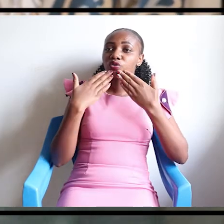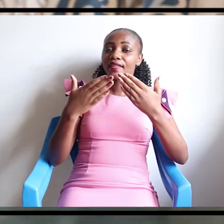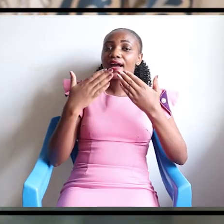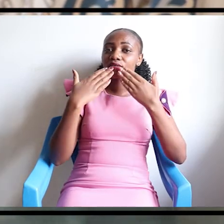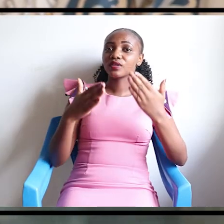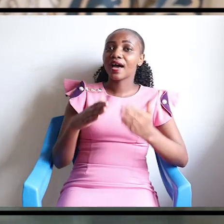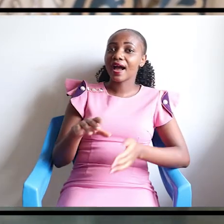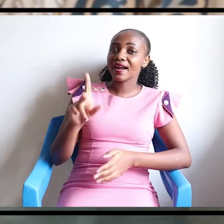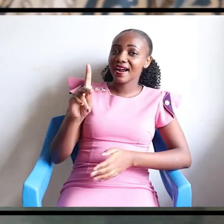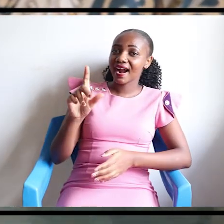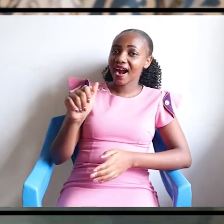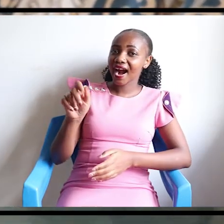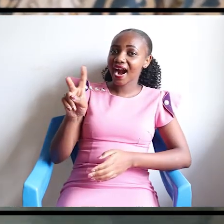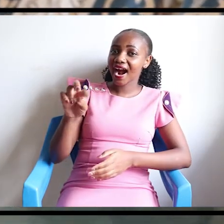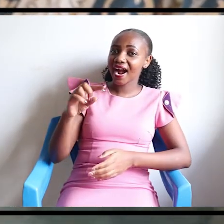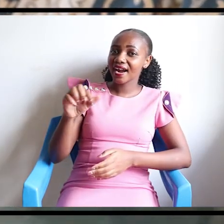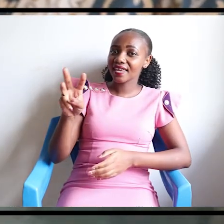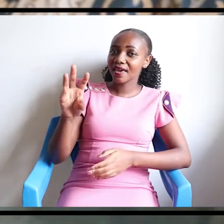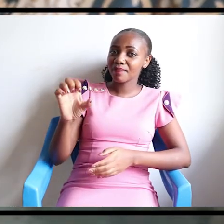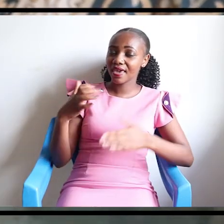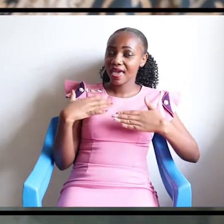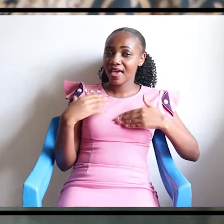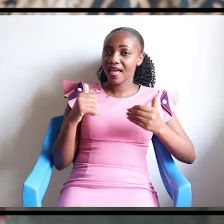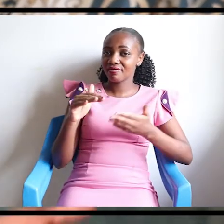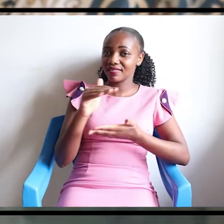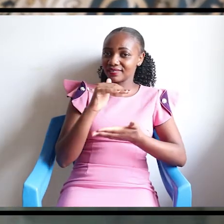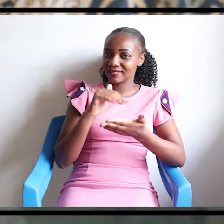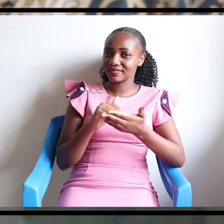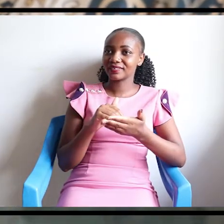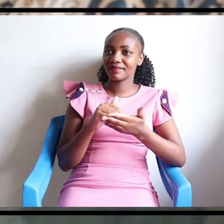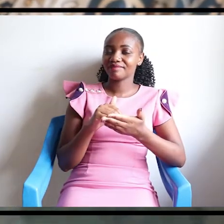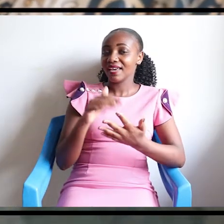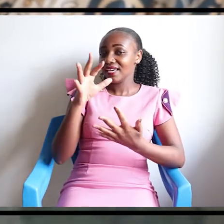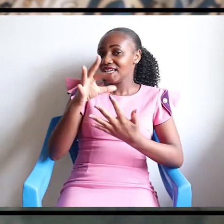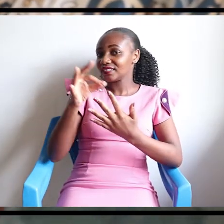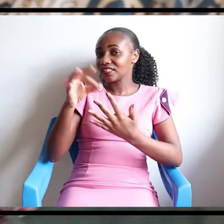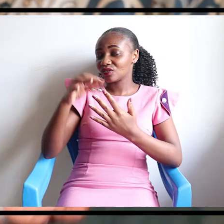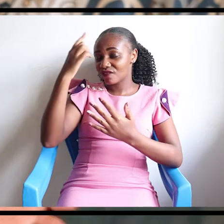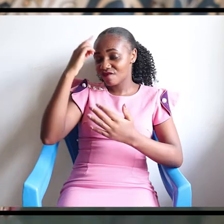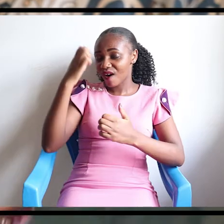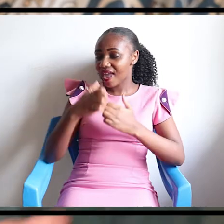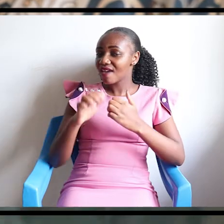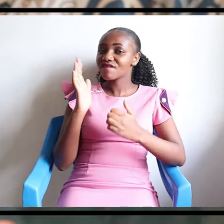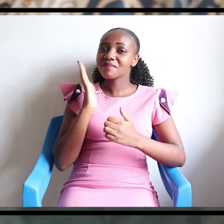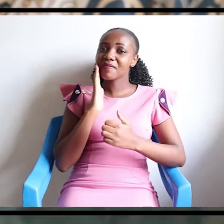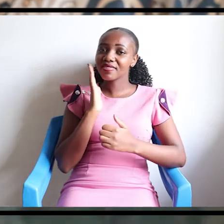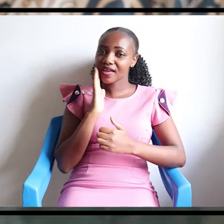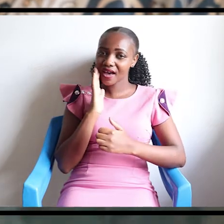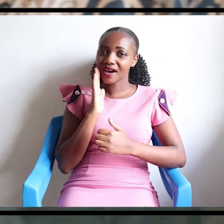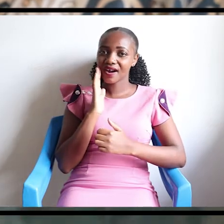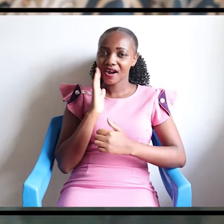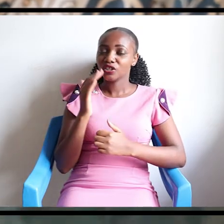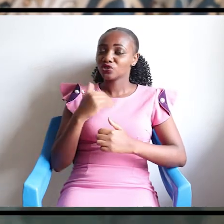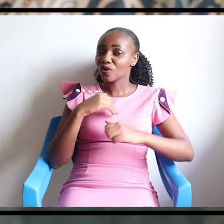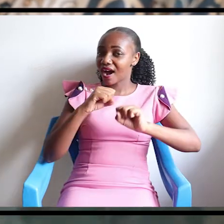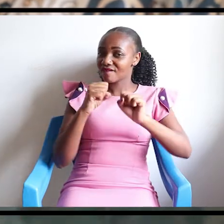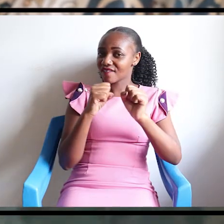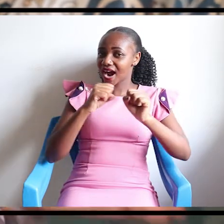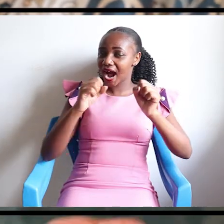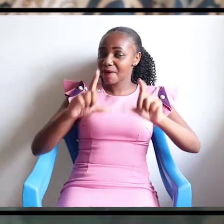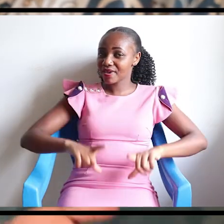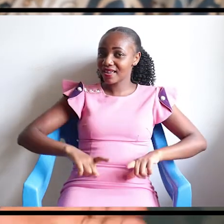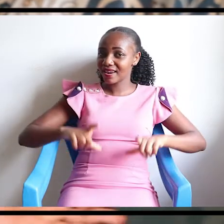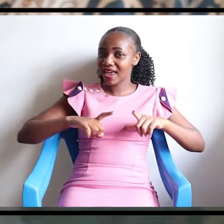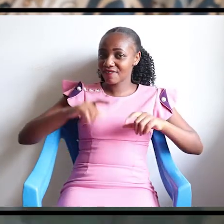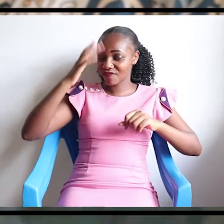Center. We'd say it's a choice for every mother to live a happy life in terms of family planning, because we